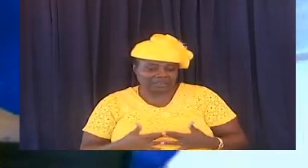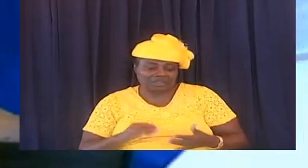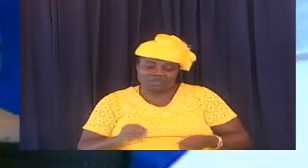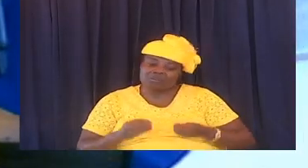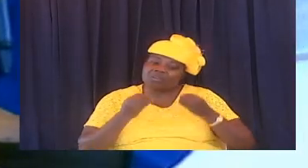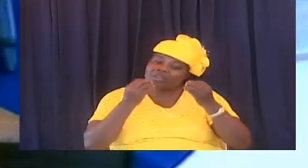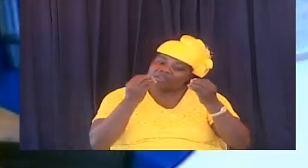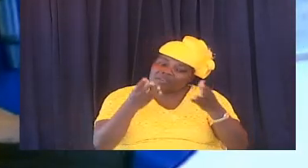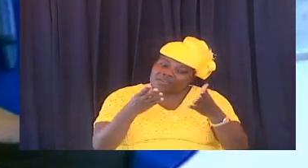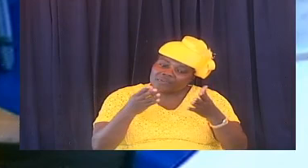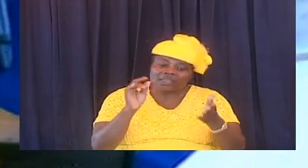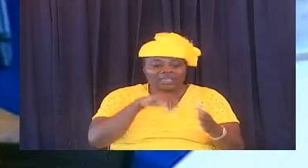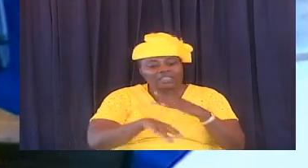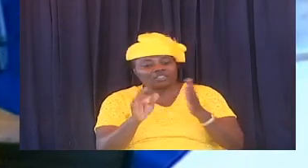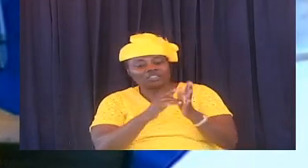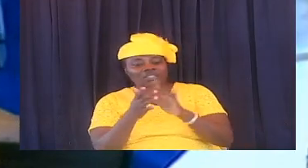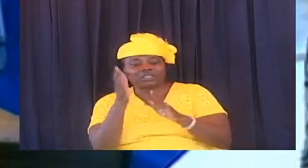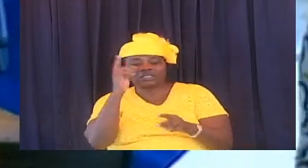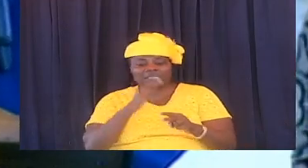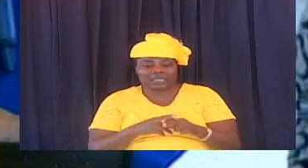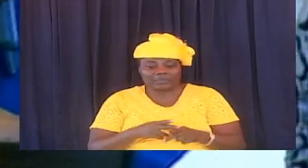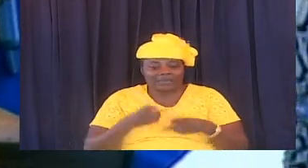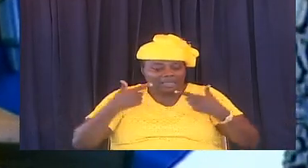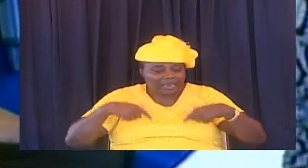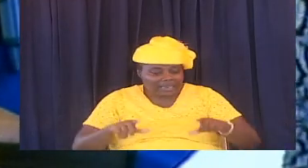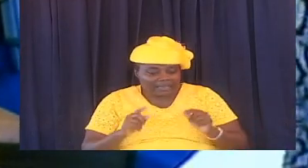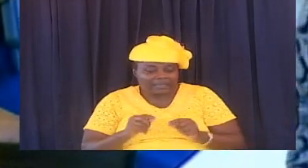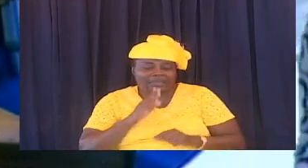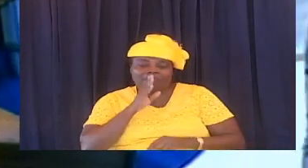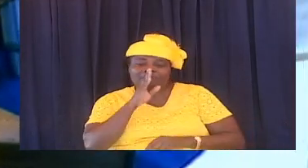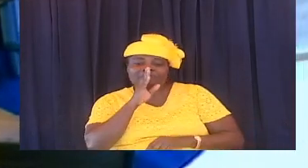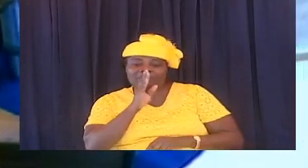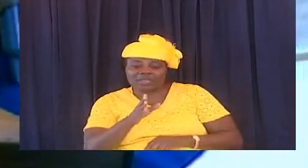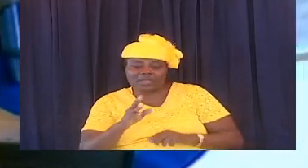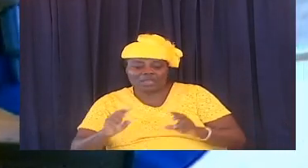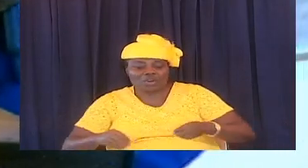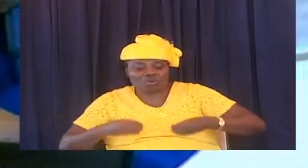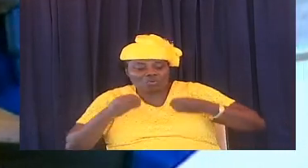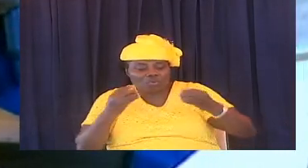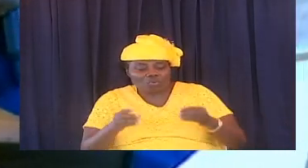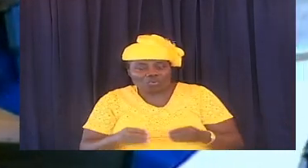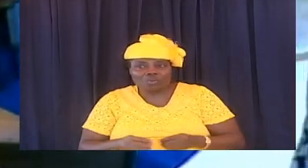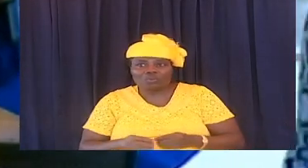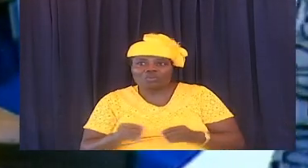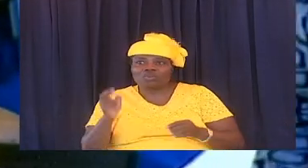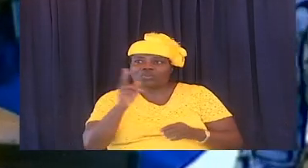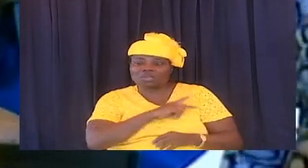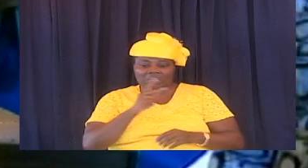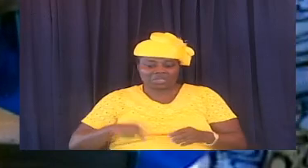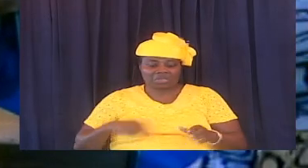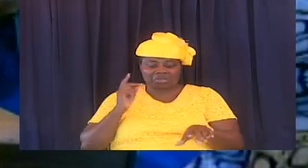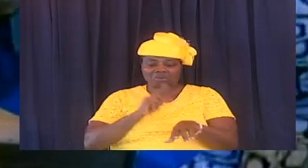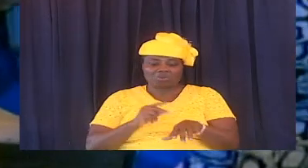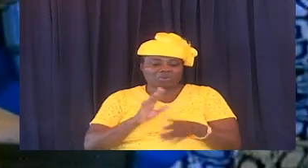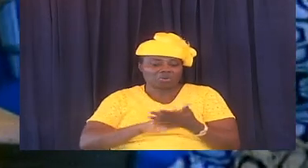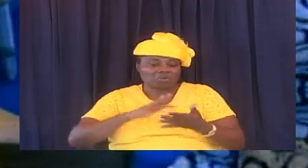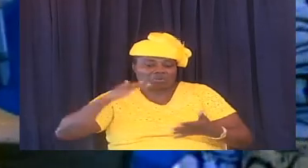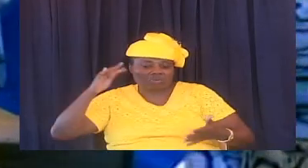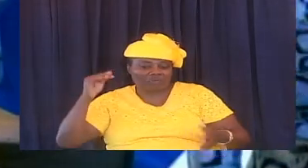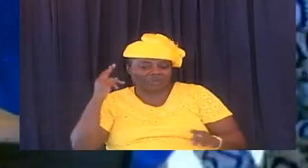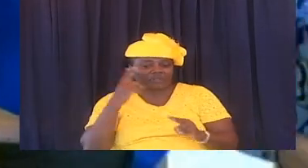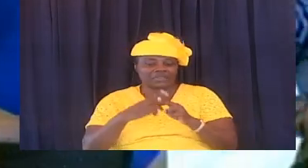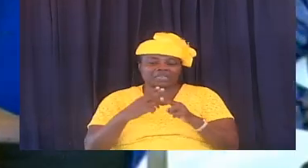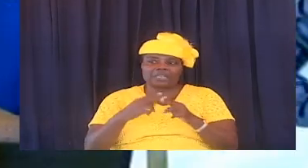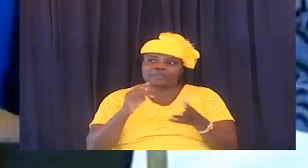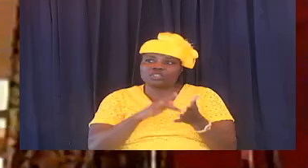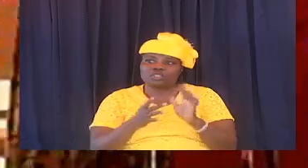give in Jesus' name. Let it, you know, go to the furtherance of your kingdom and glorifying of your name in